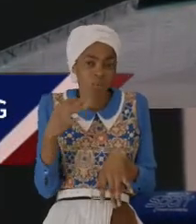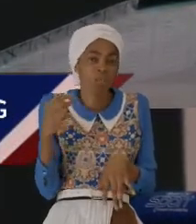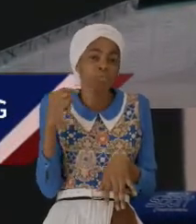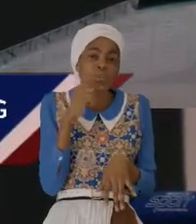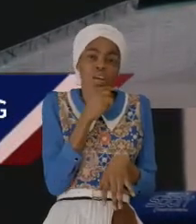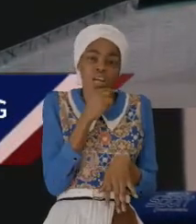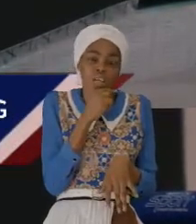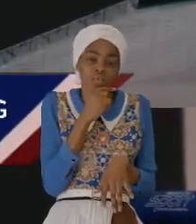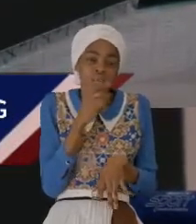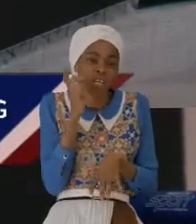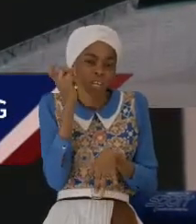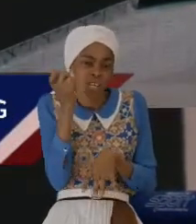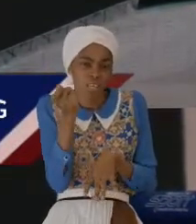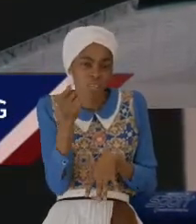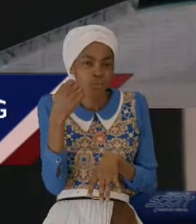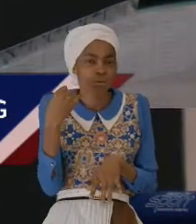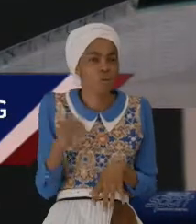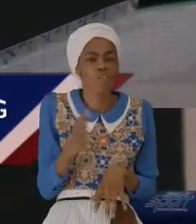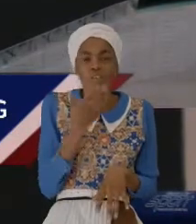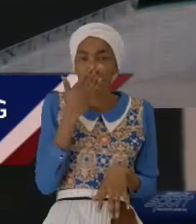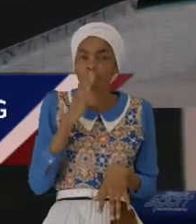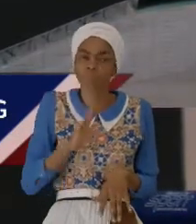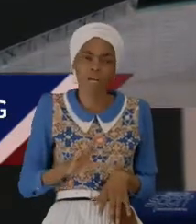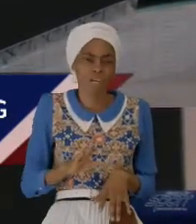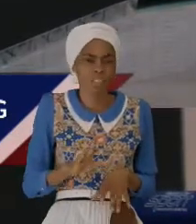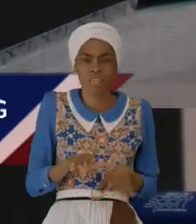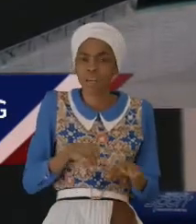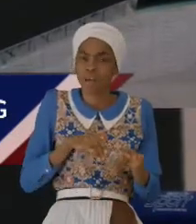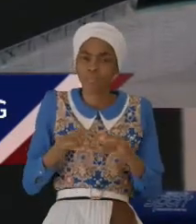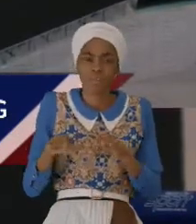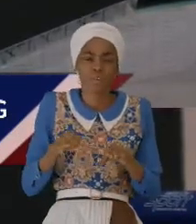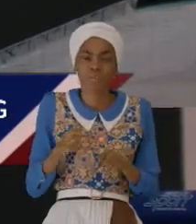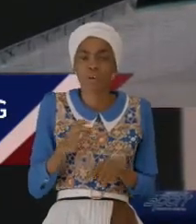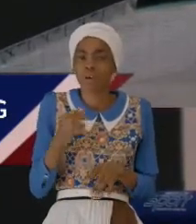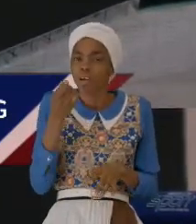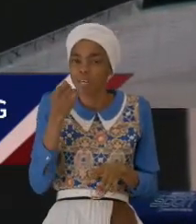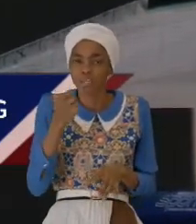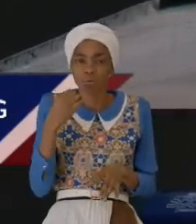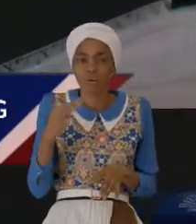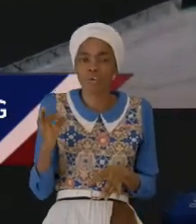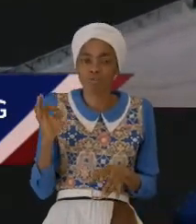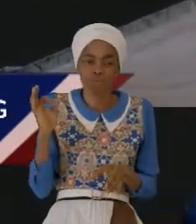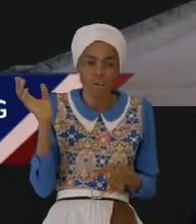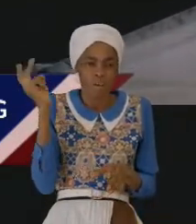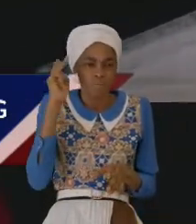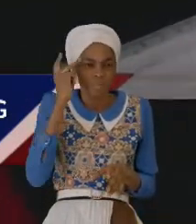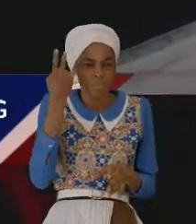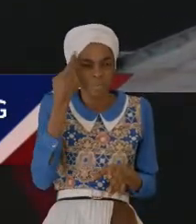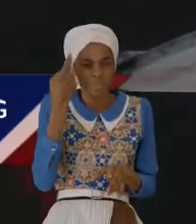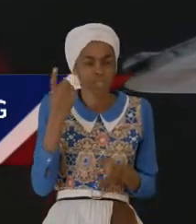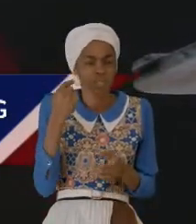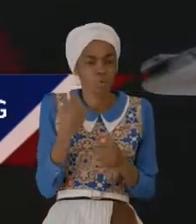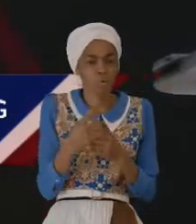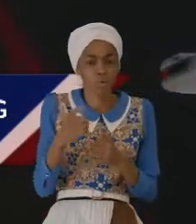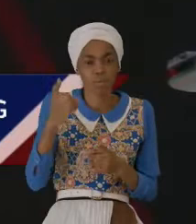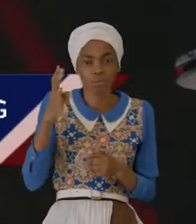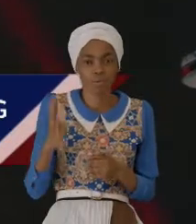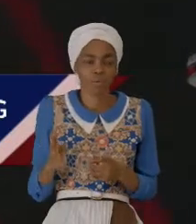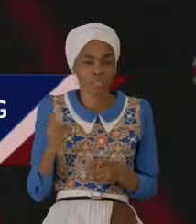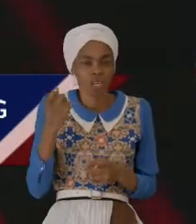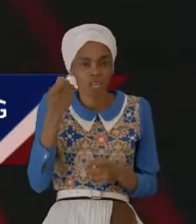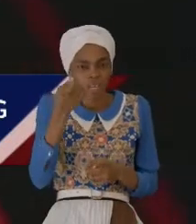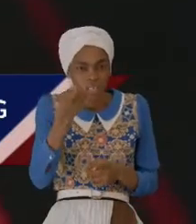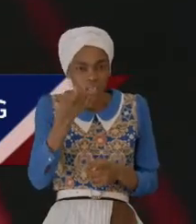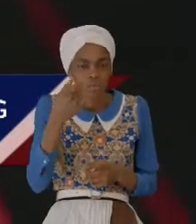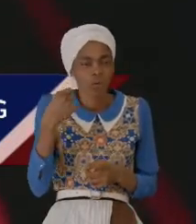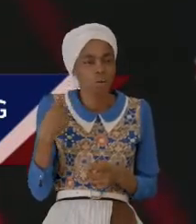misbehavior of misinterpretation of the word of God a little level on a pride